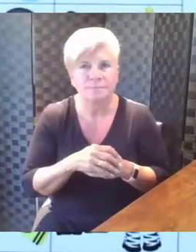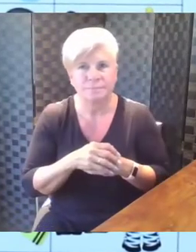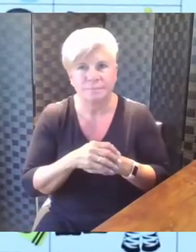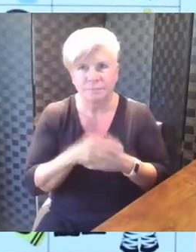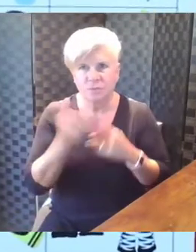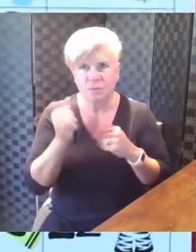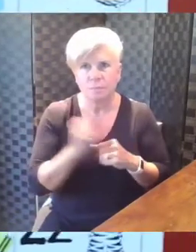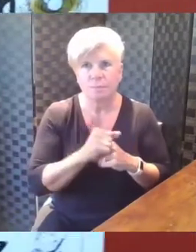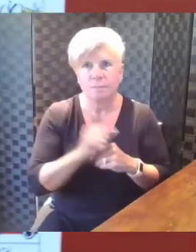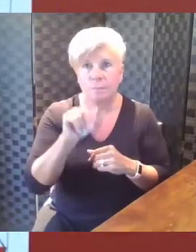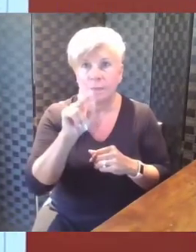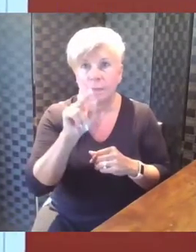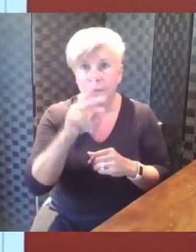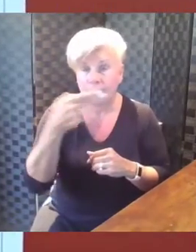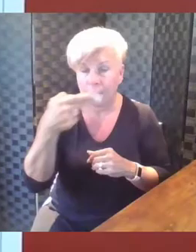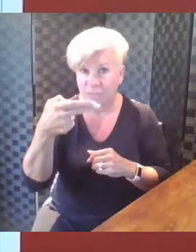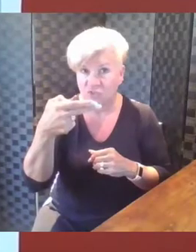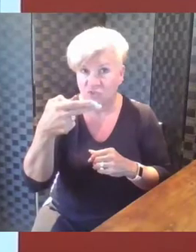try this one. It's easy.